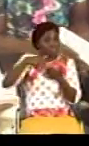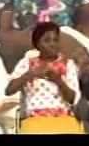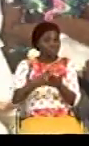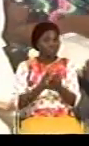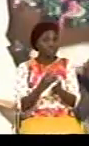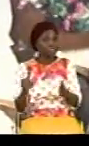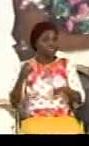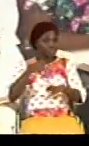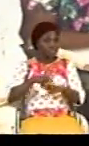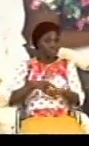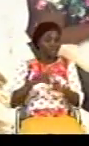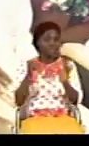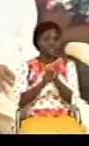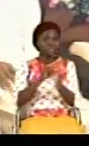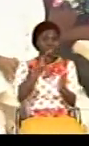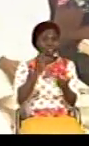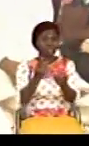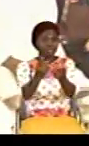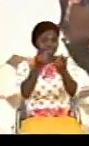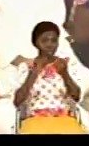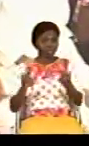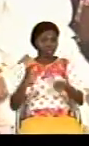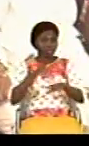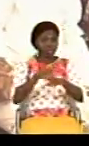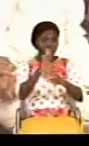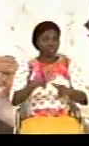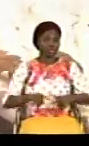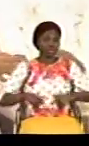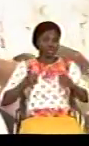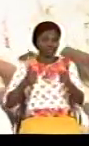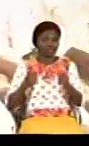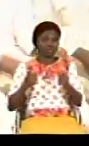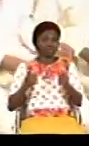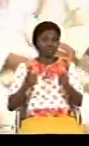that is coming upon your life. We're looking at